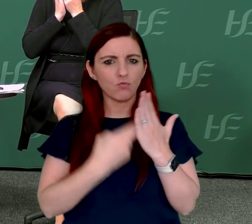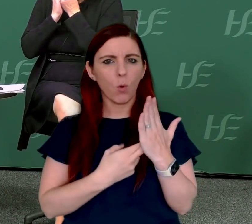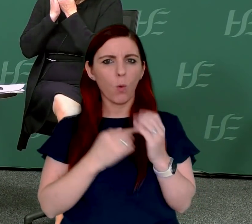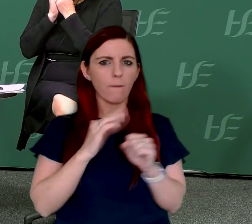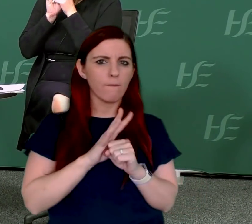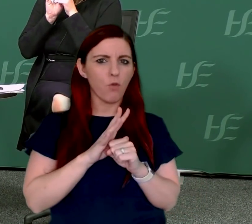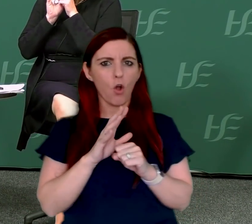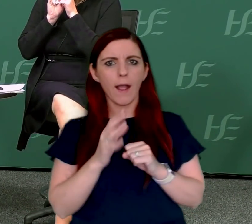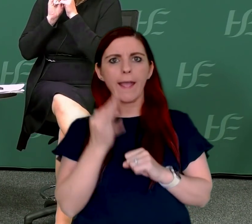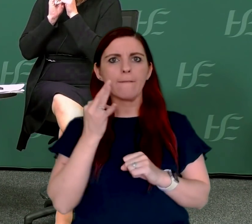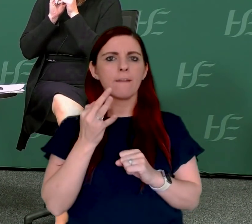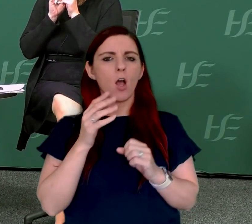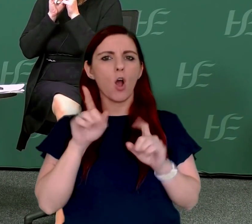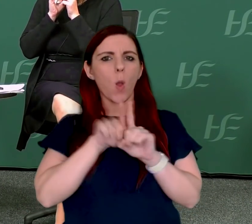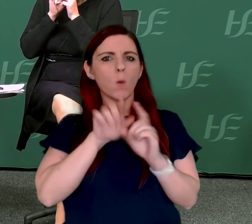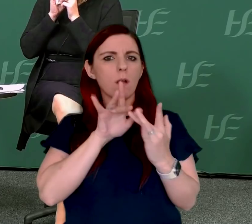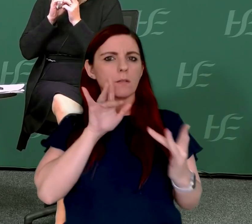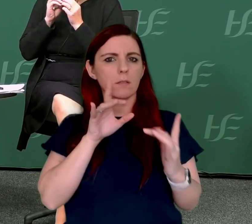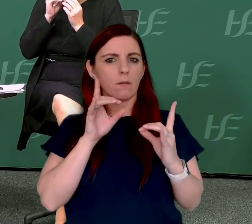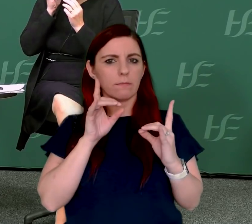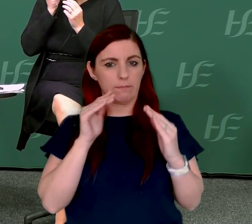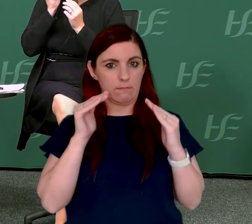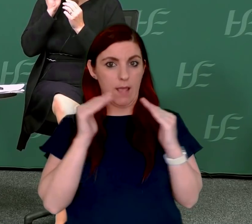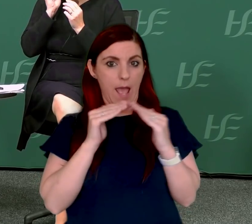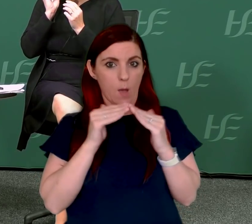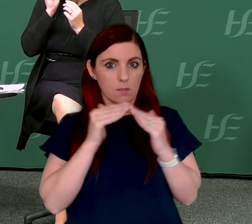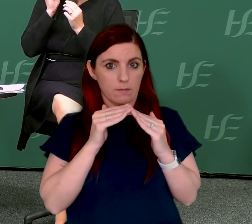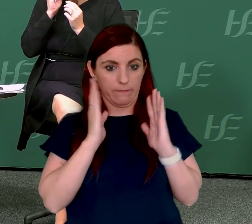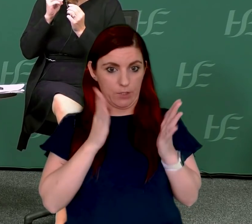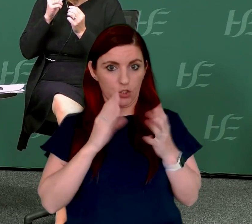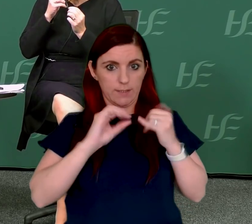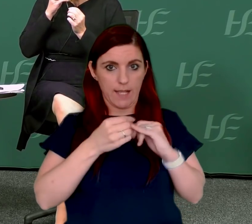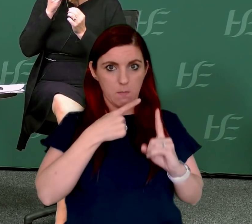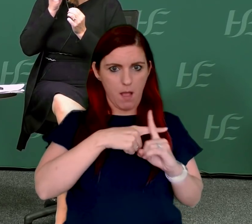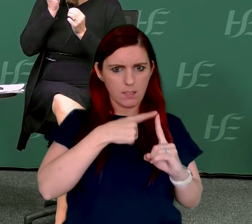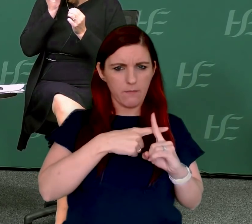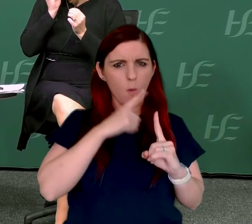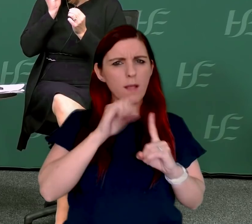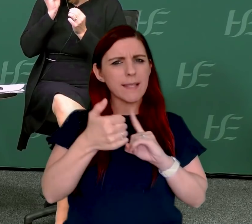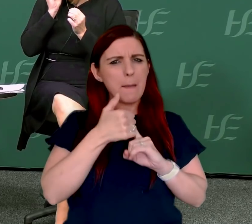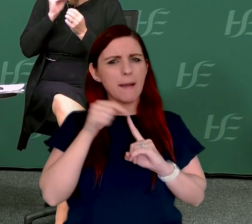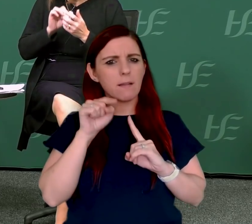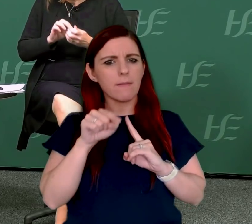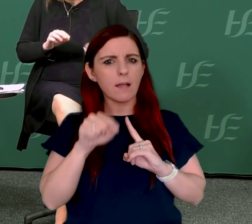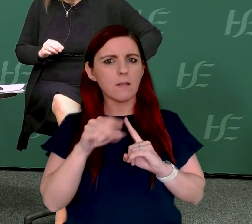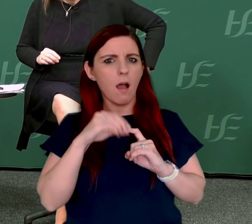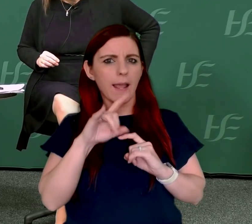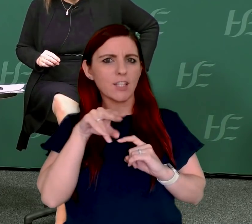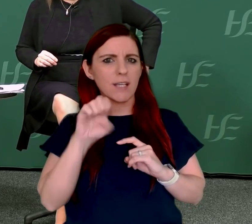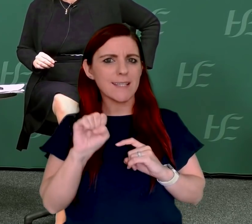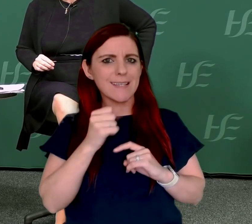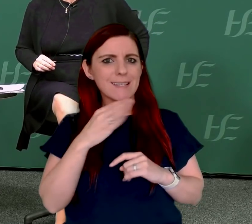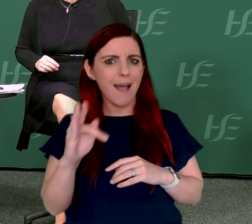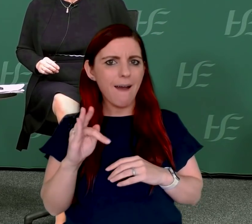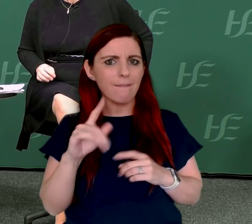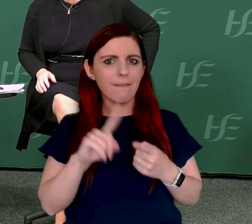on if you're a close contact of a household member who's tested positive? What's the impact of that potentially on HSE